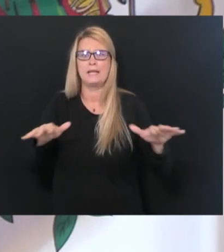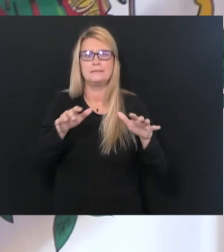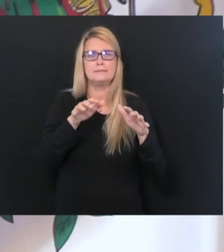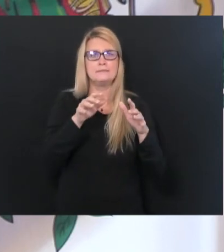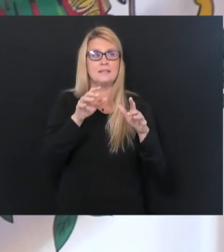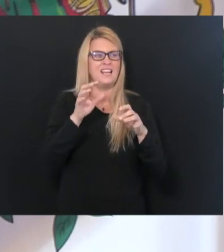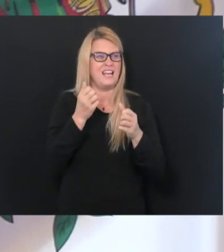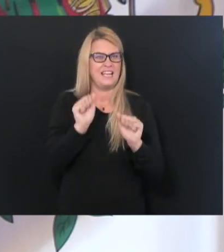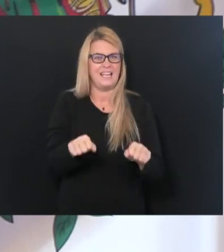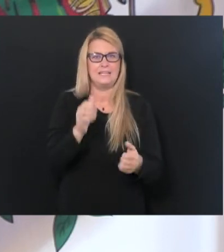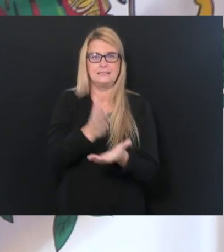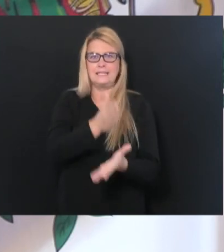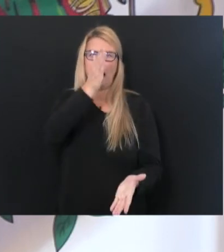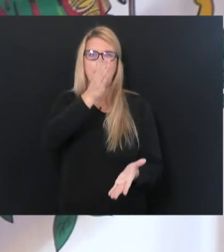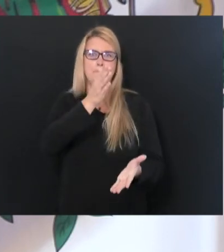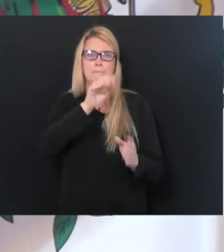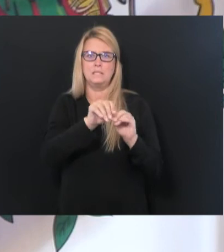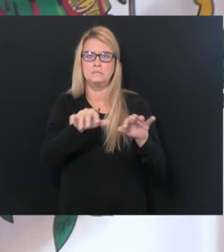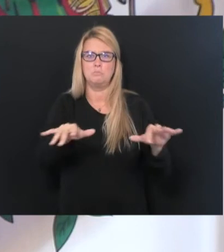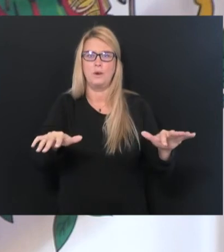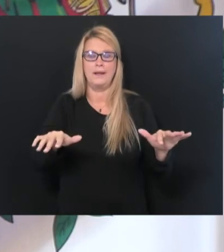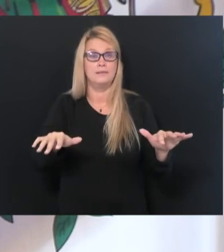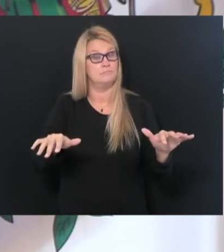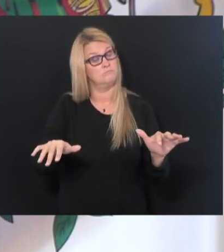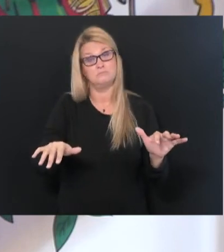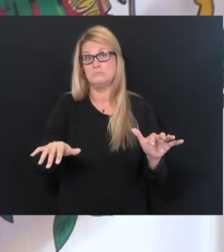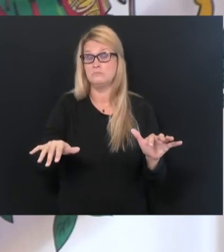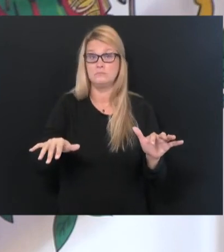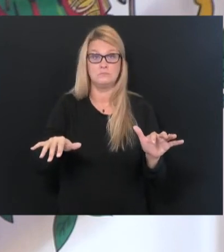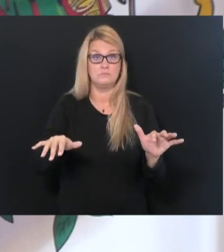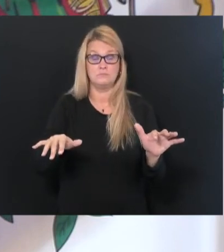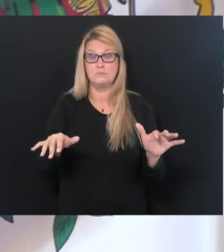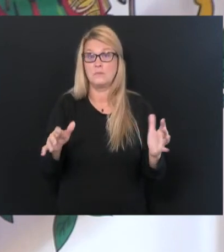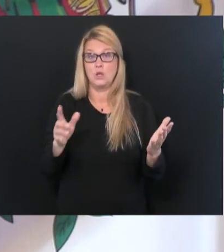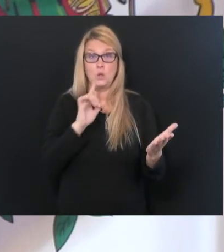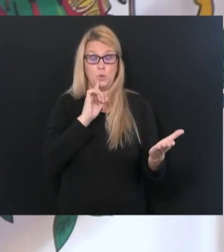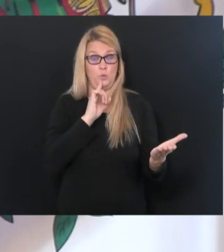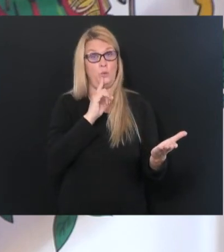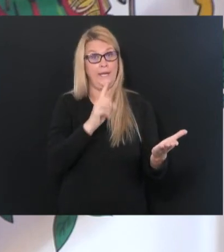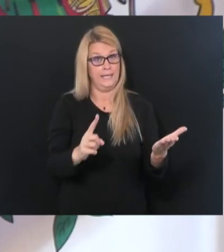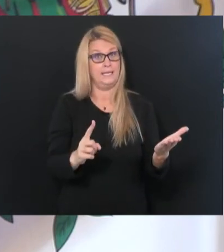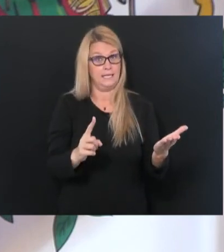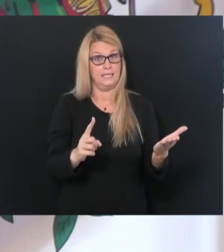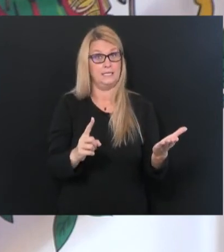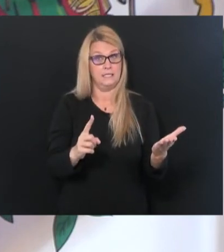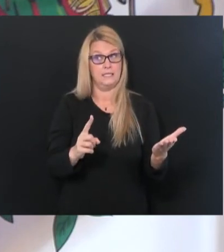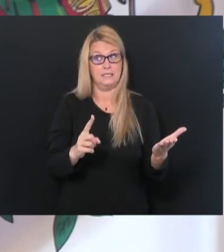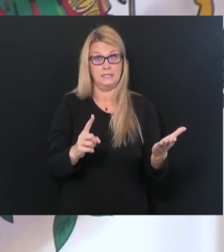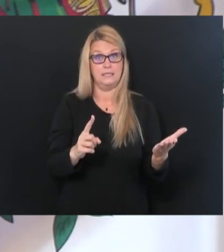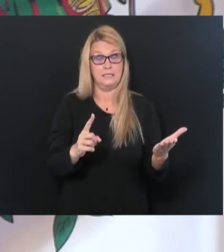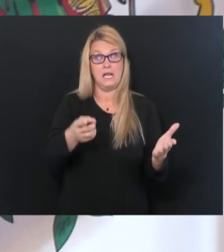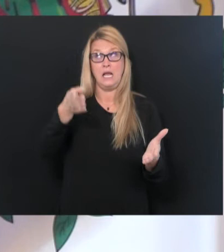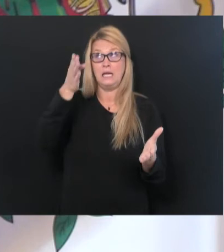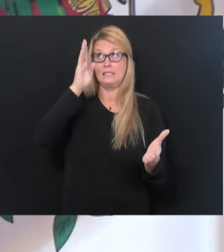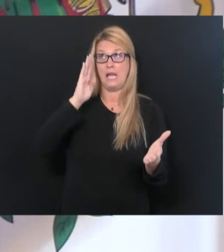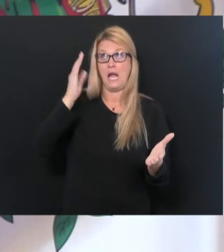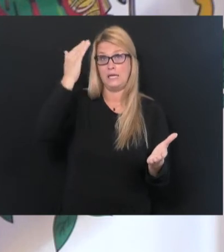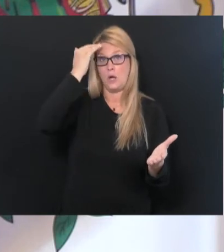shut this thing down. And honest to God, in all means, to God above in every